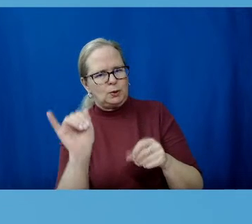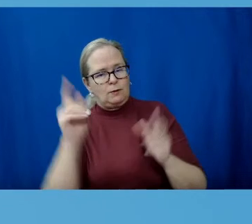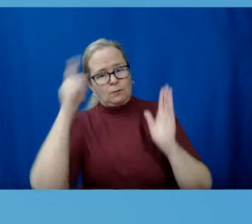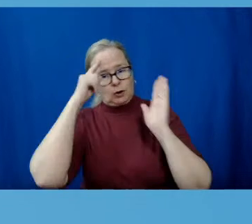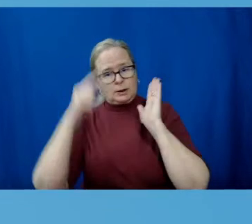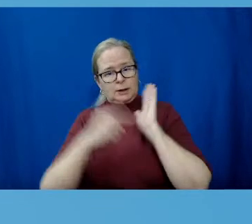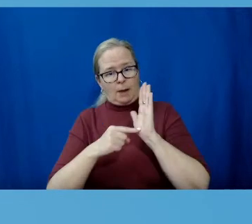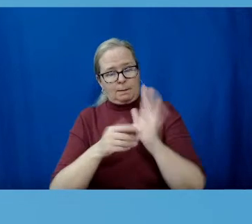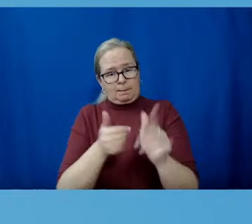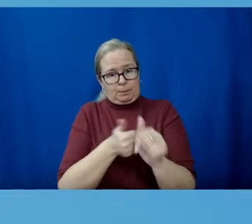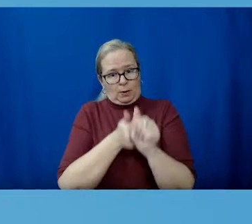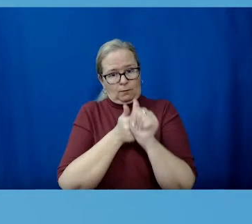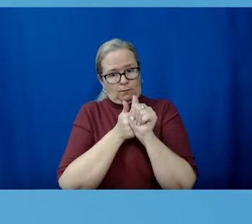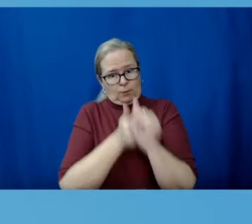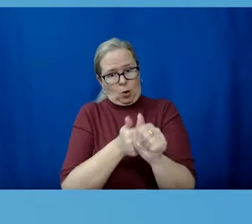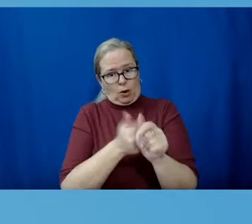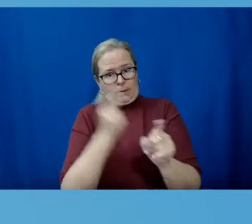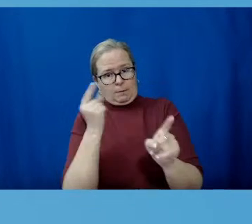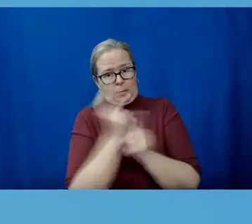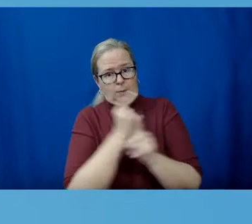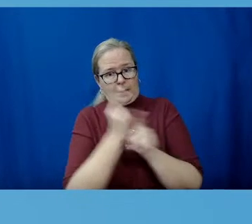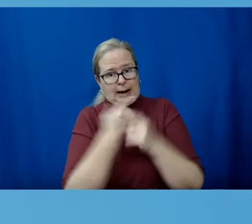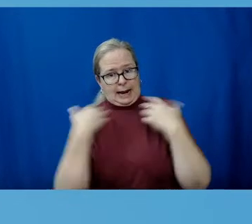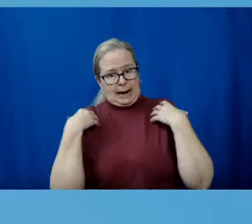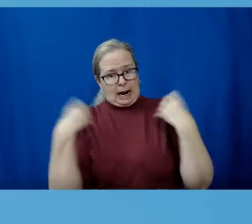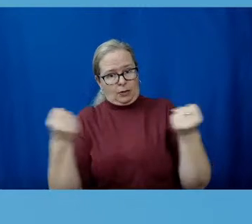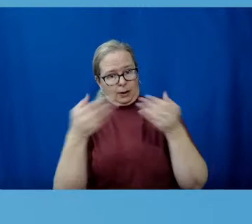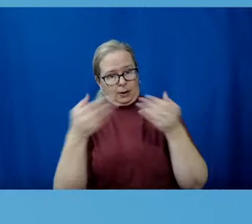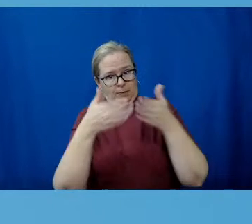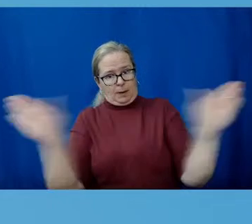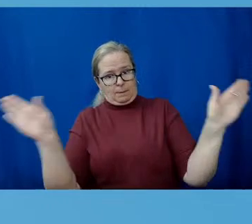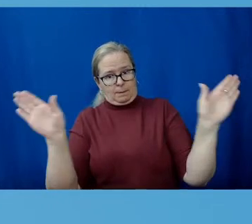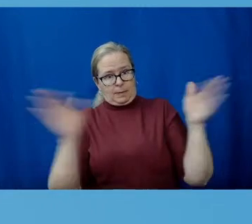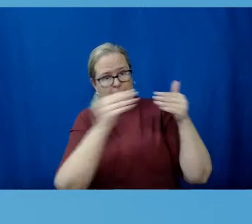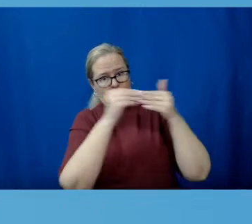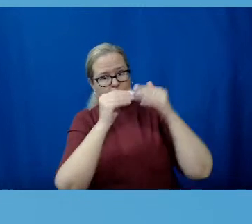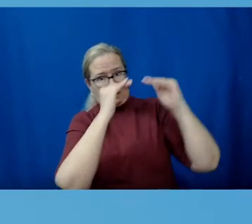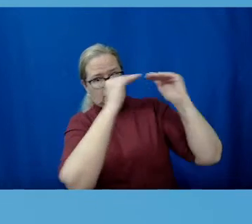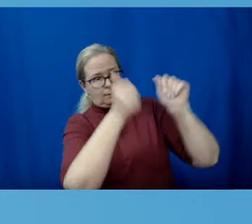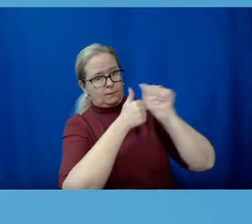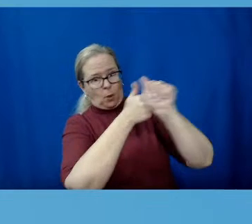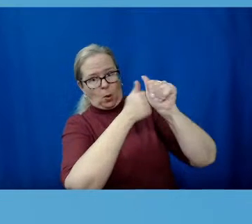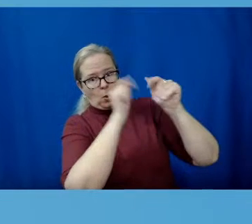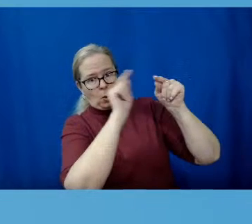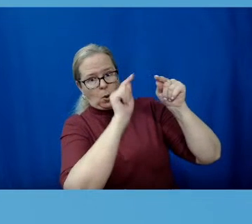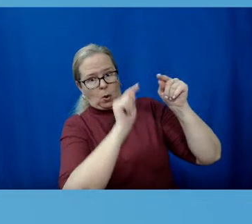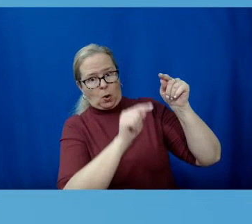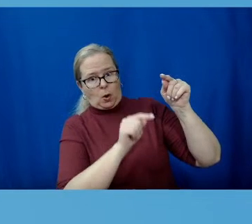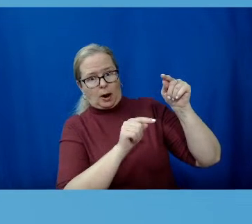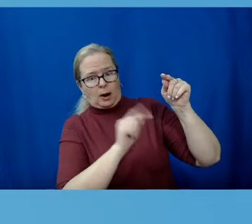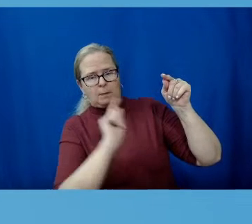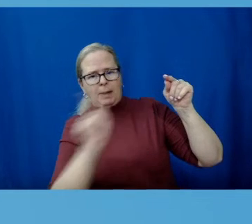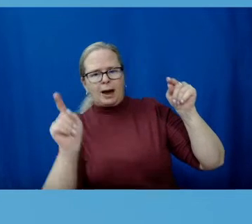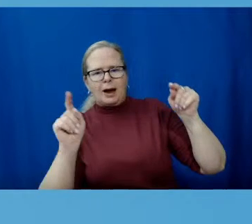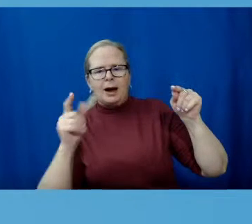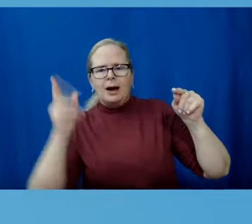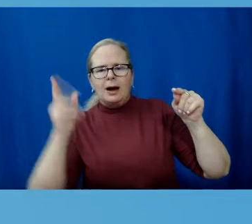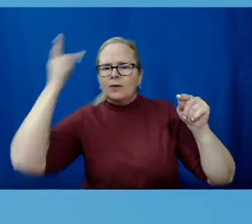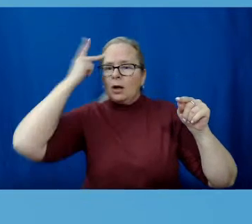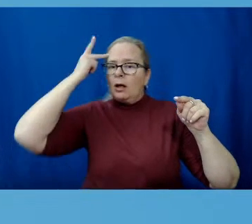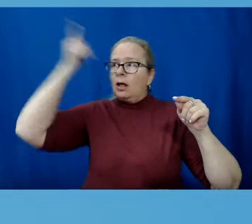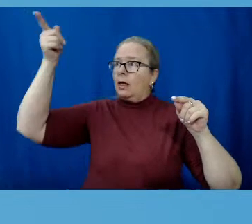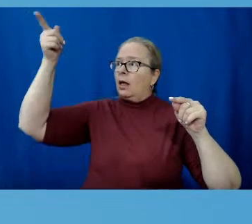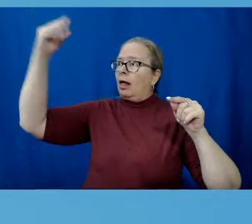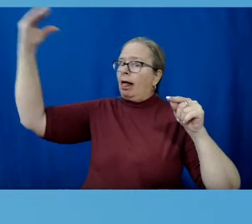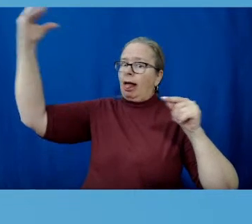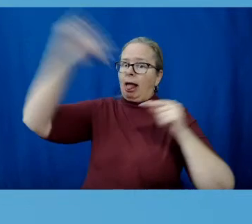sense public health situations. But of course, you got politics playing this, and this is what governments, they have to wear this. And of course,